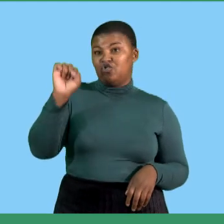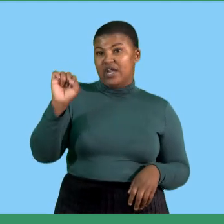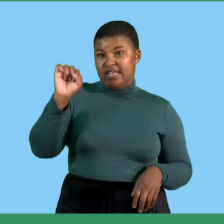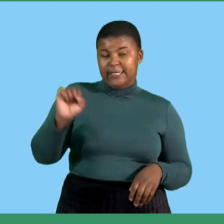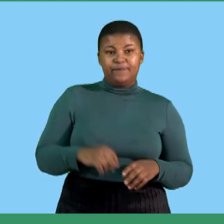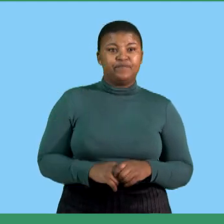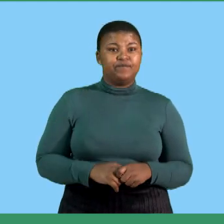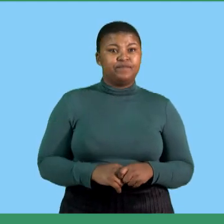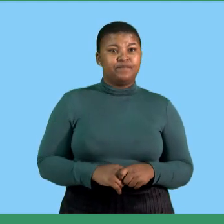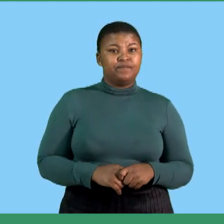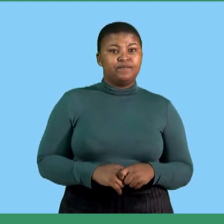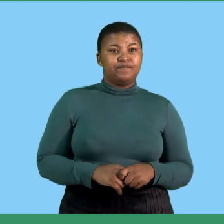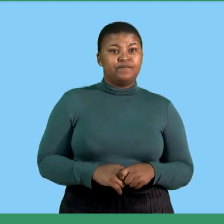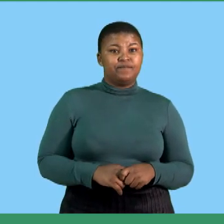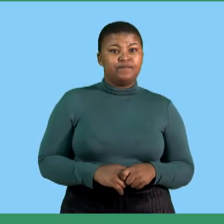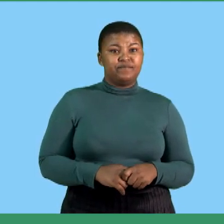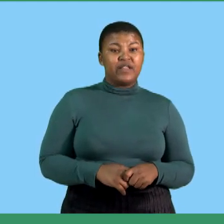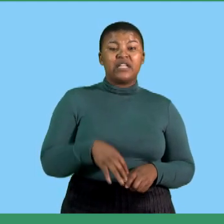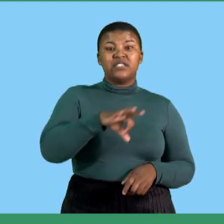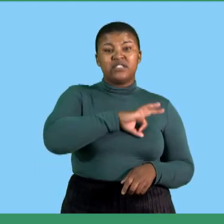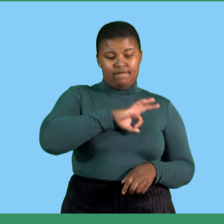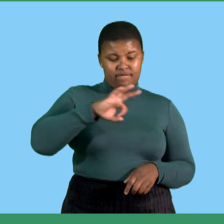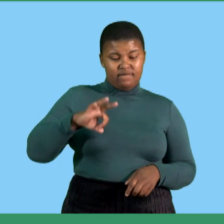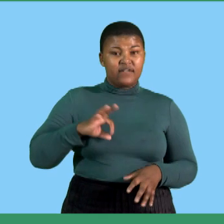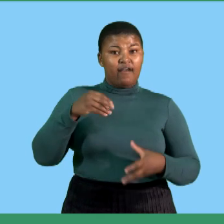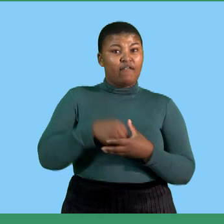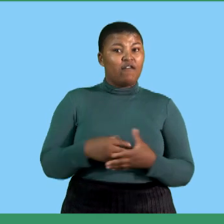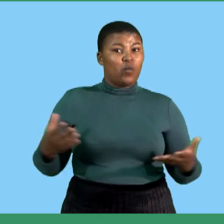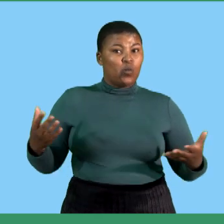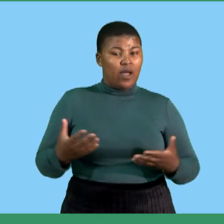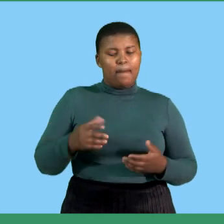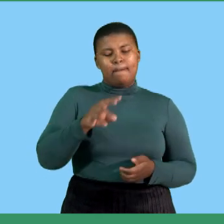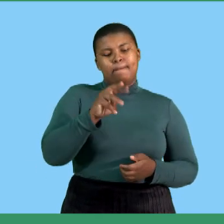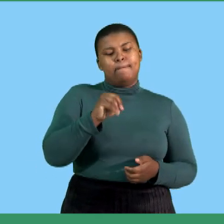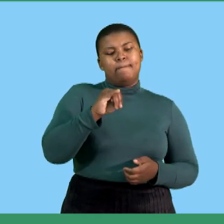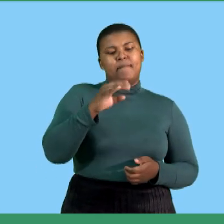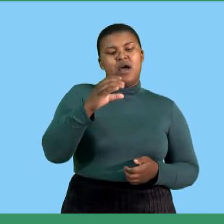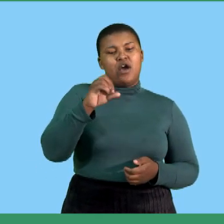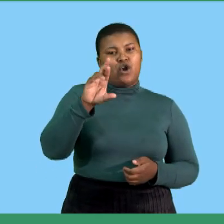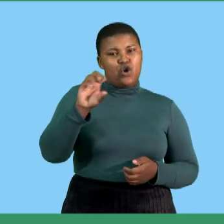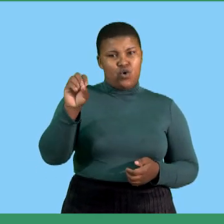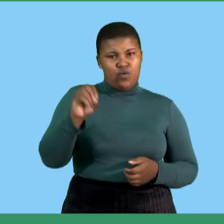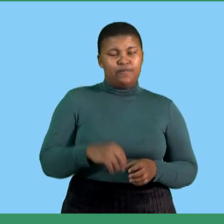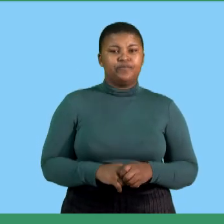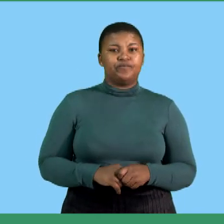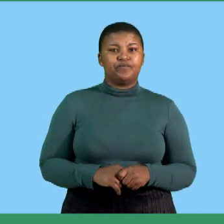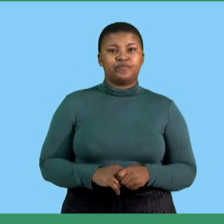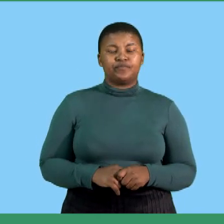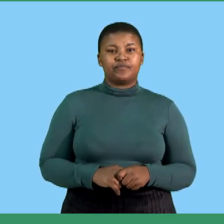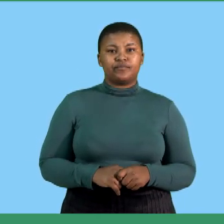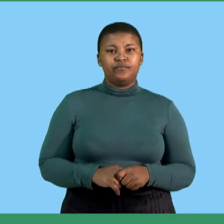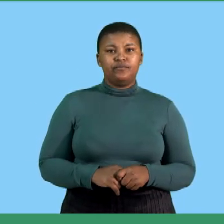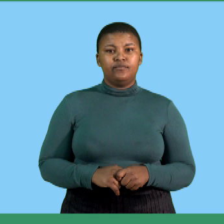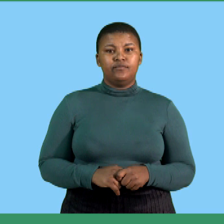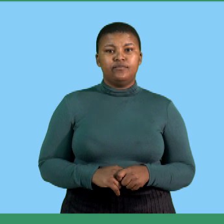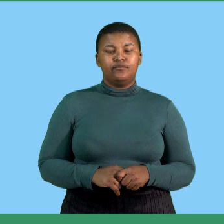So employees is, of course, a component in our micro environment. So our relevant business